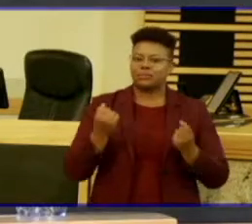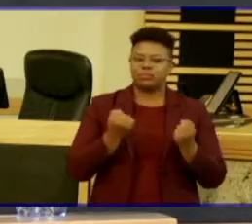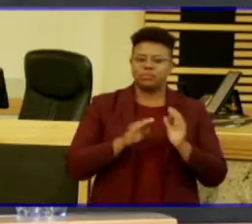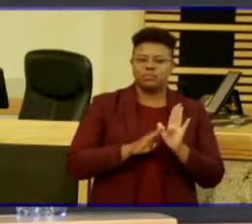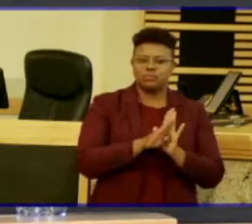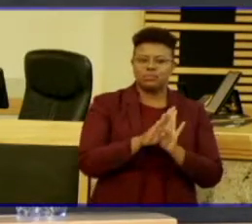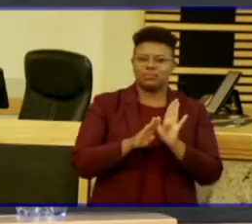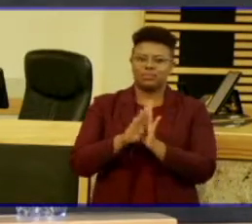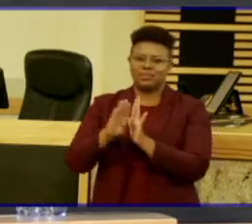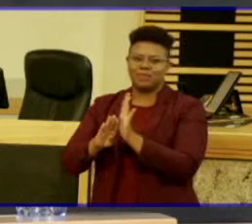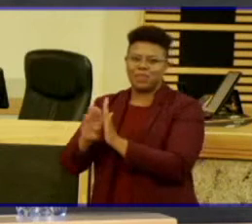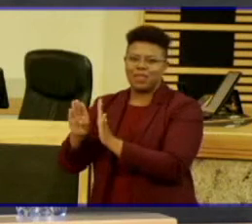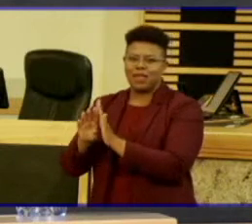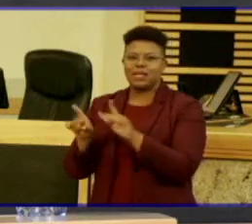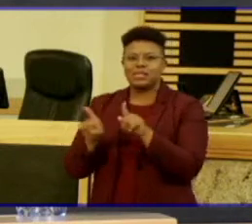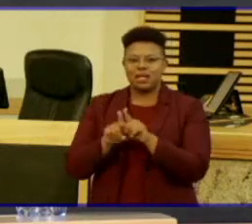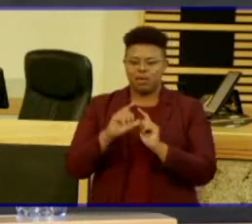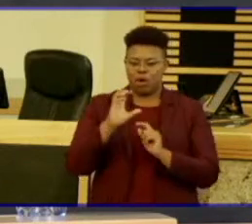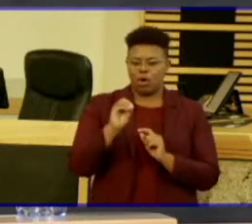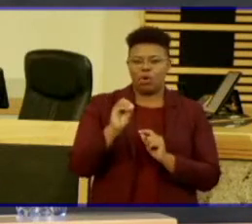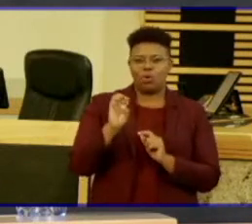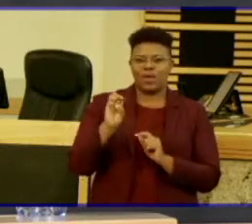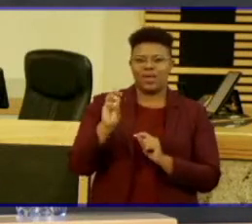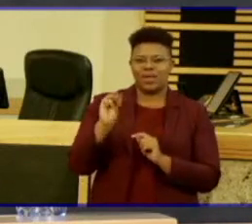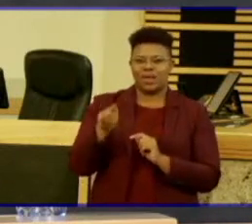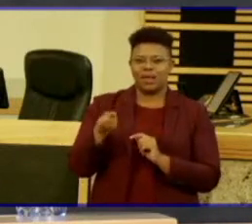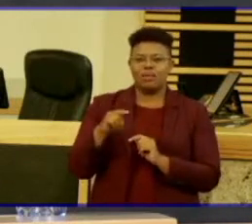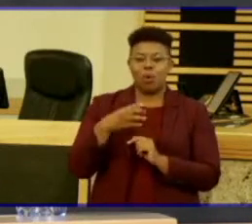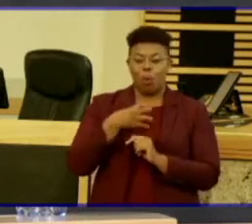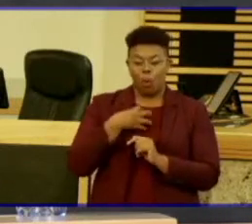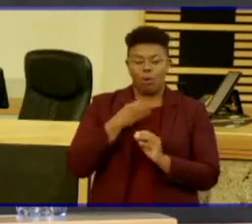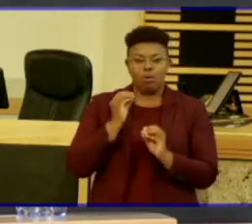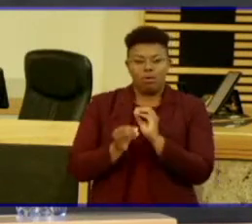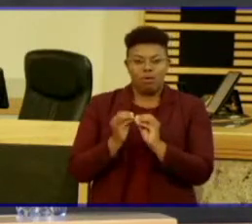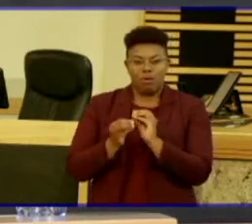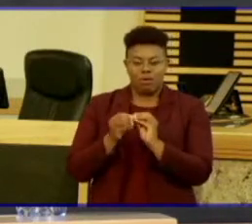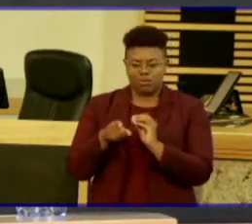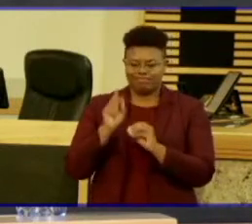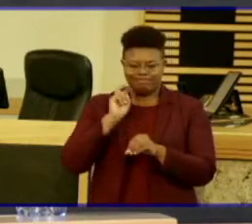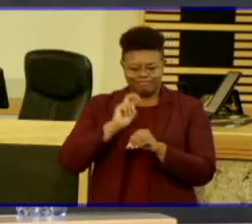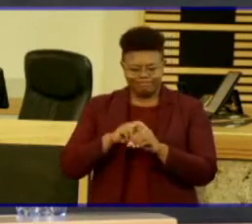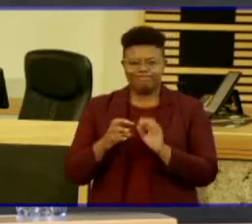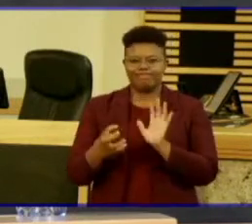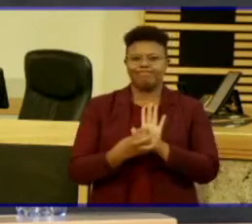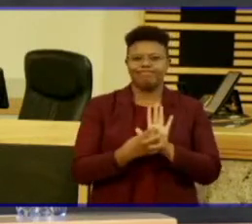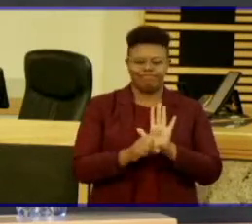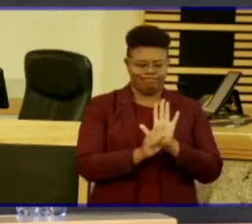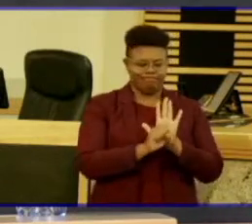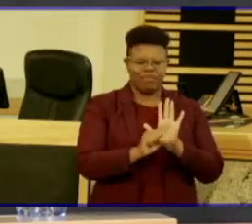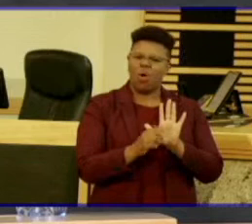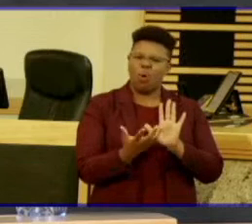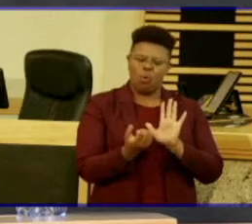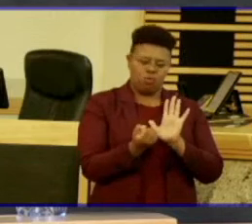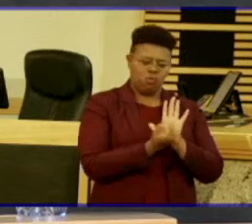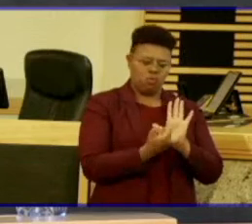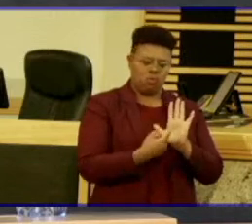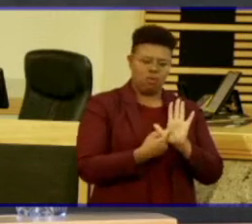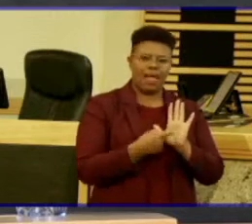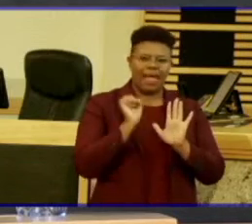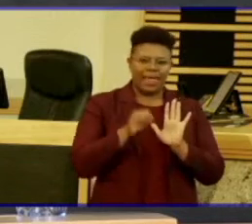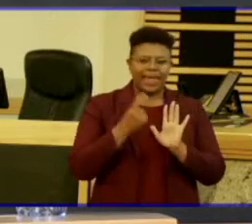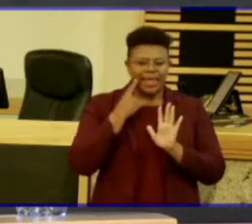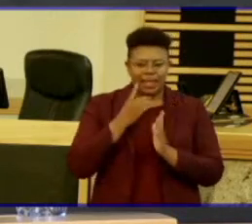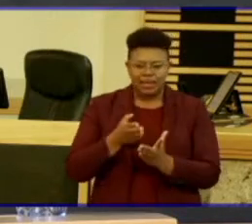the OEMs, the original equipment manufacturers, will be required to increase the entry of the new motor body